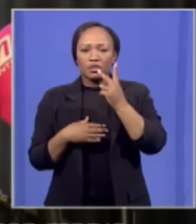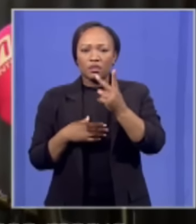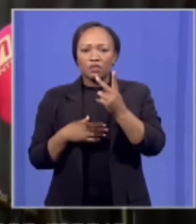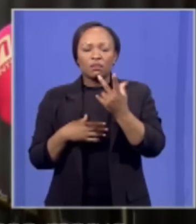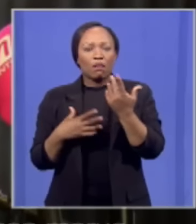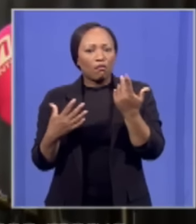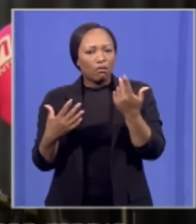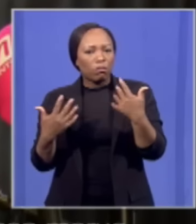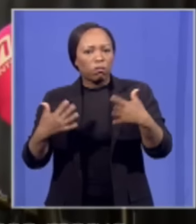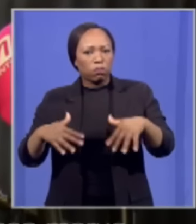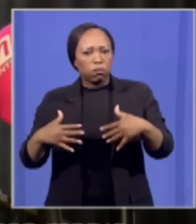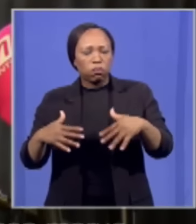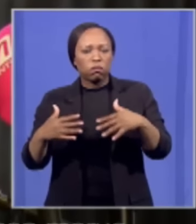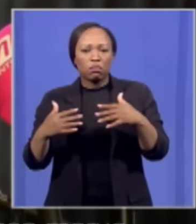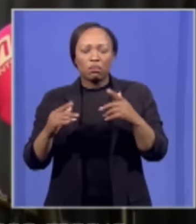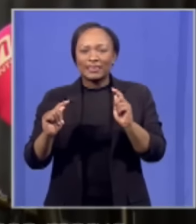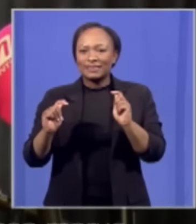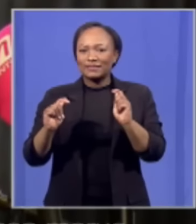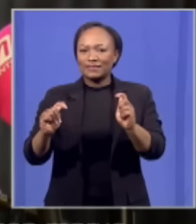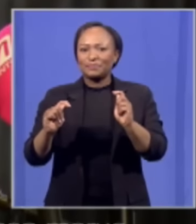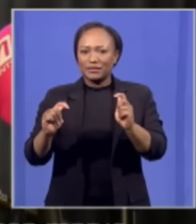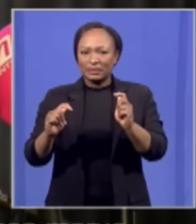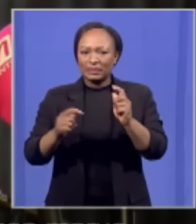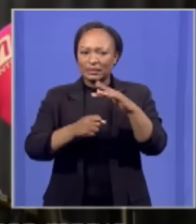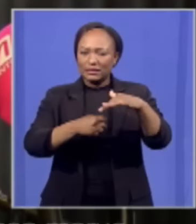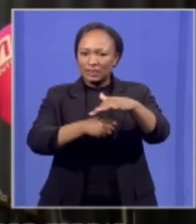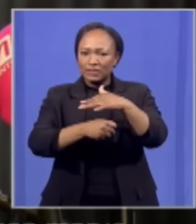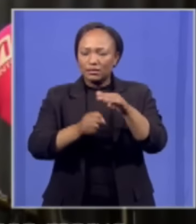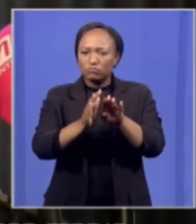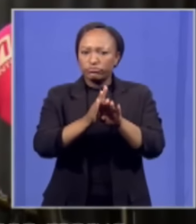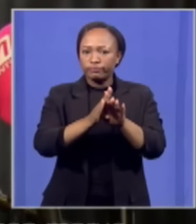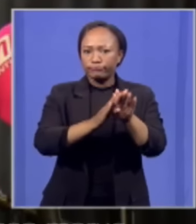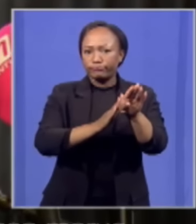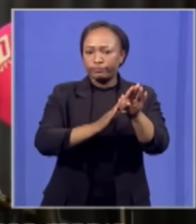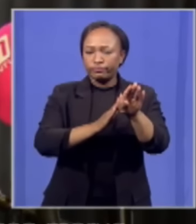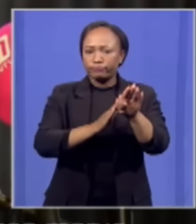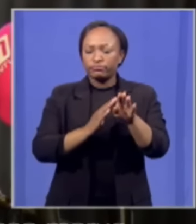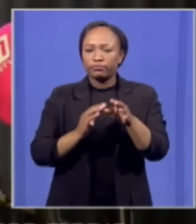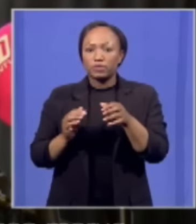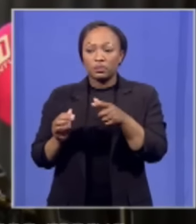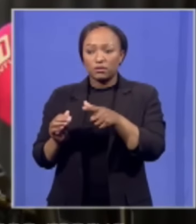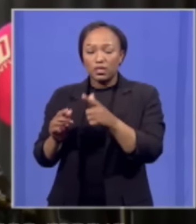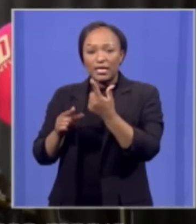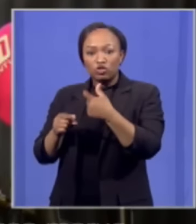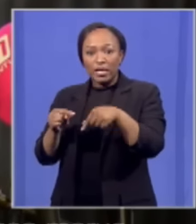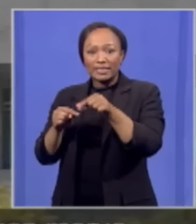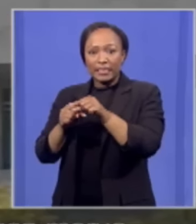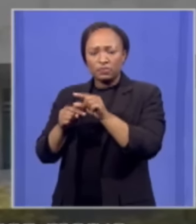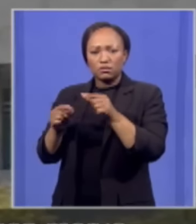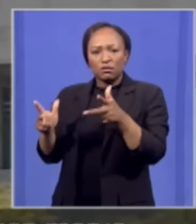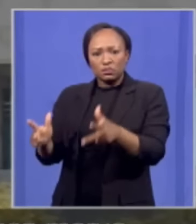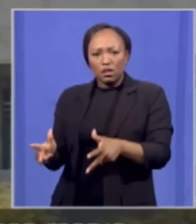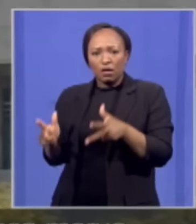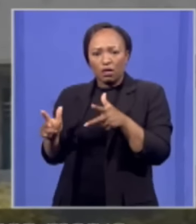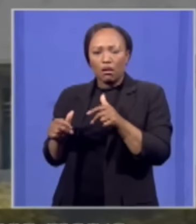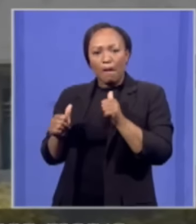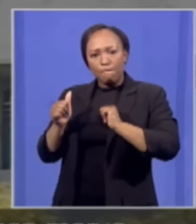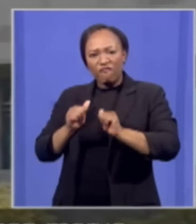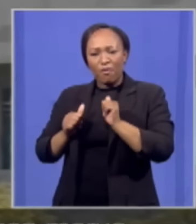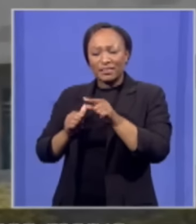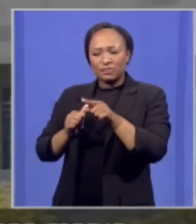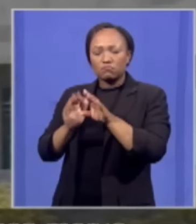is being made in the logistics sector, including steady recovery in Transnet's performance. Ho